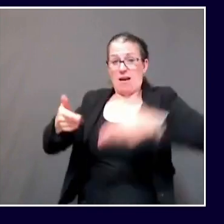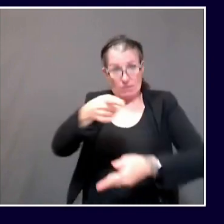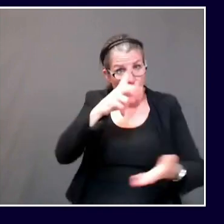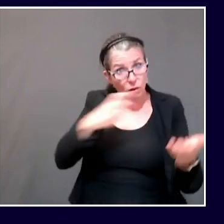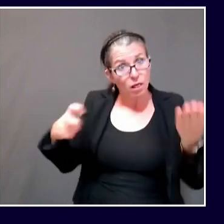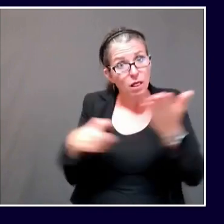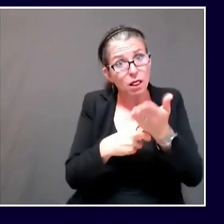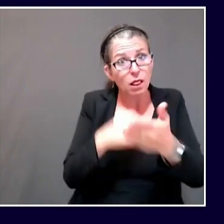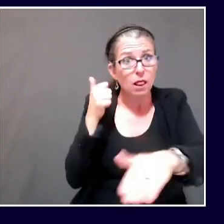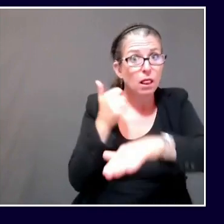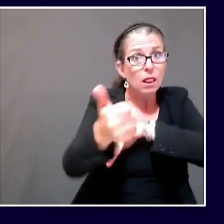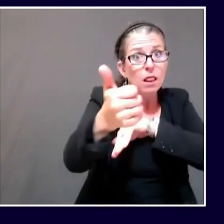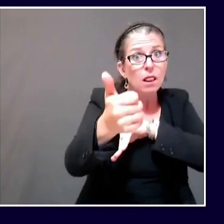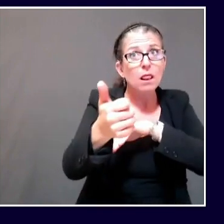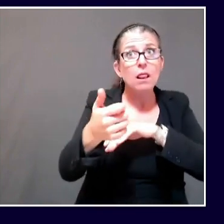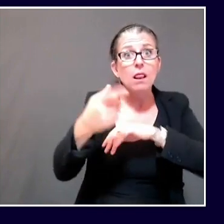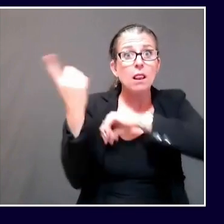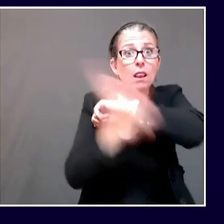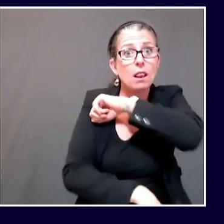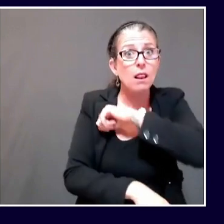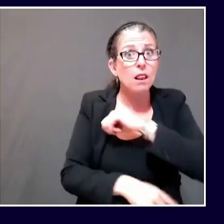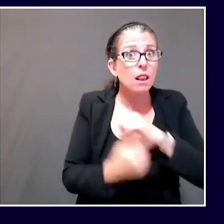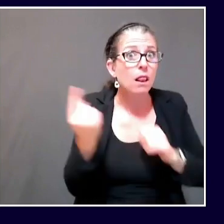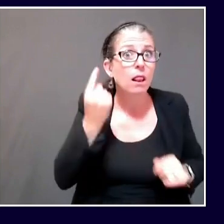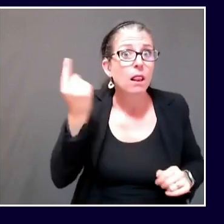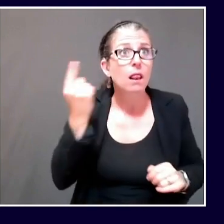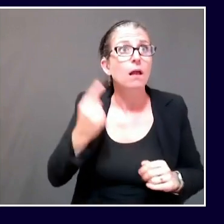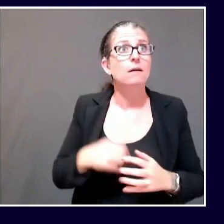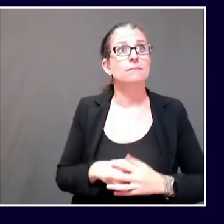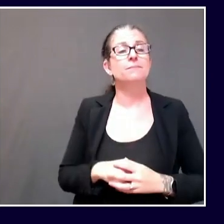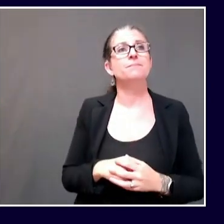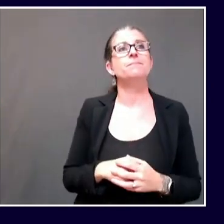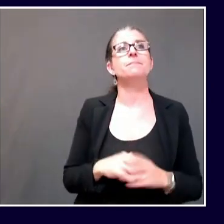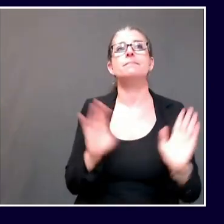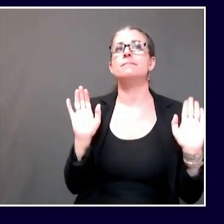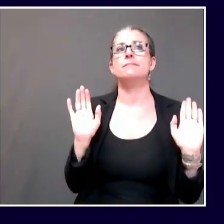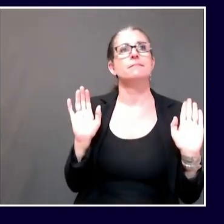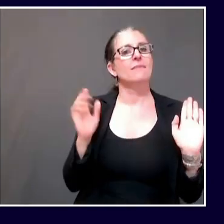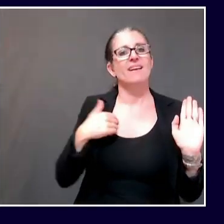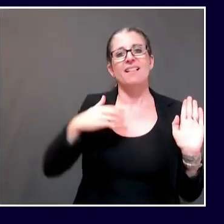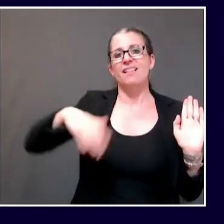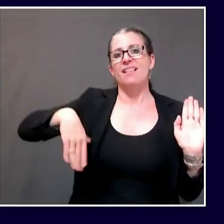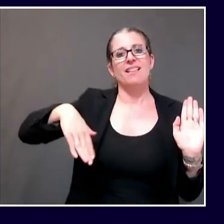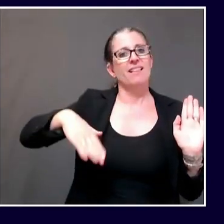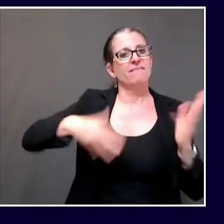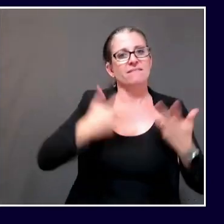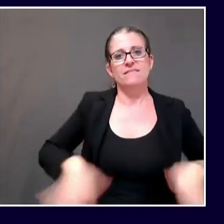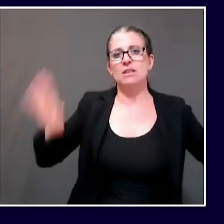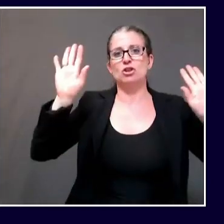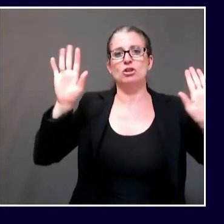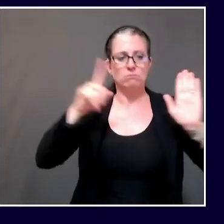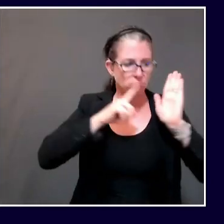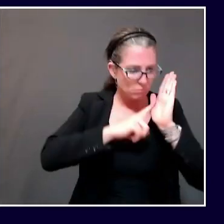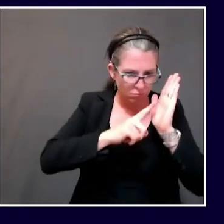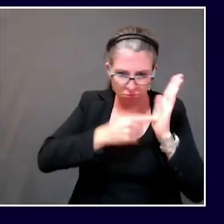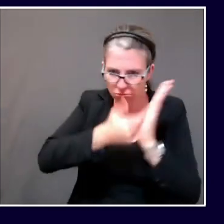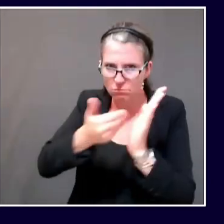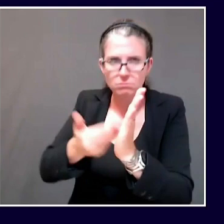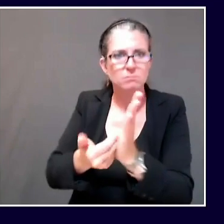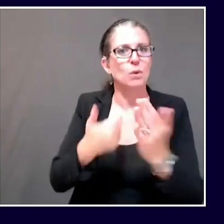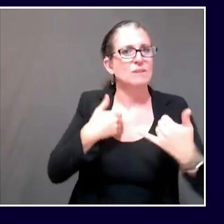case. That investigation continues, and we're looking at where they may be and what